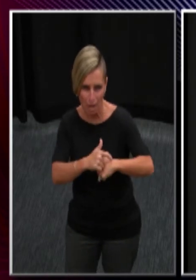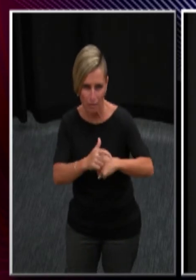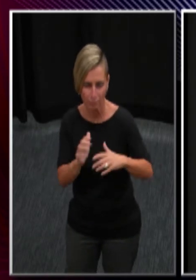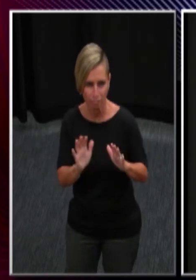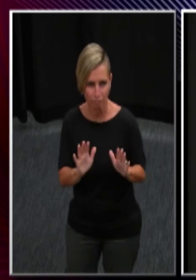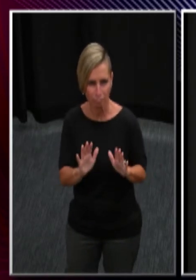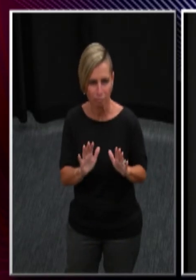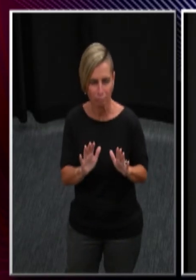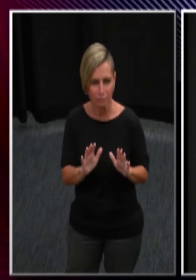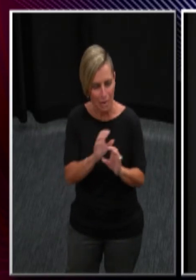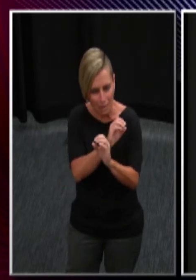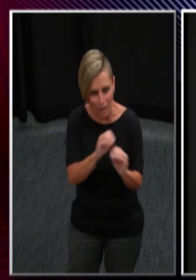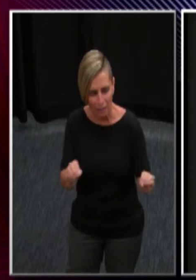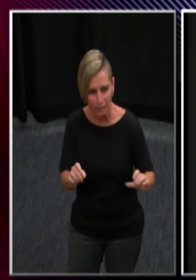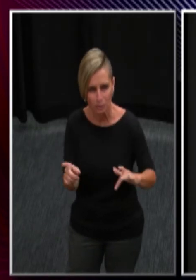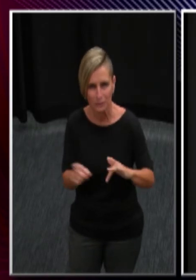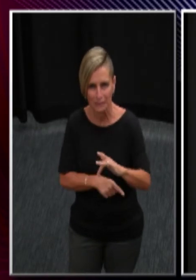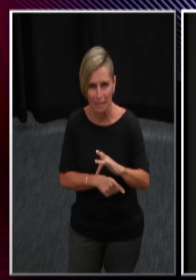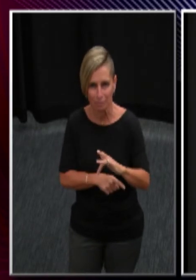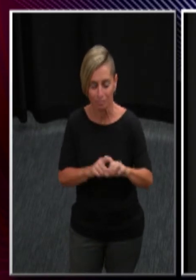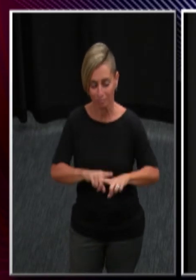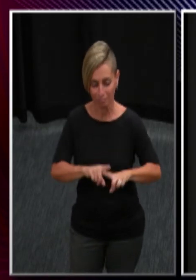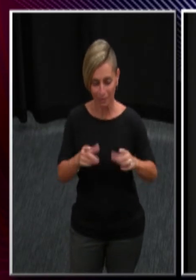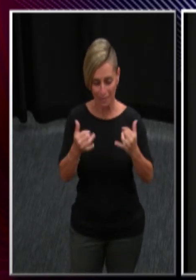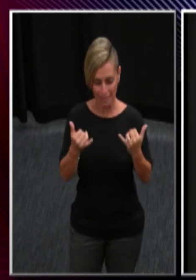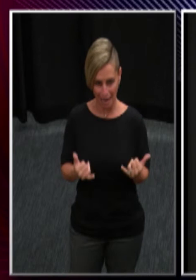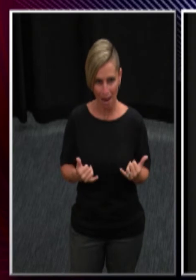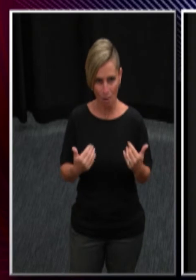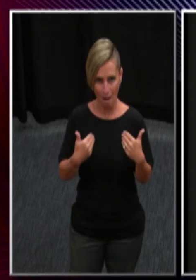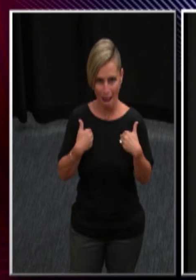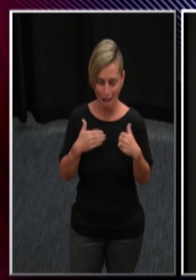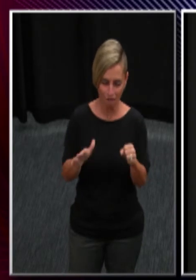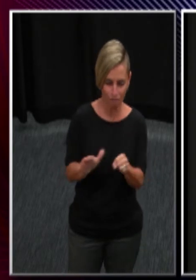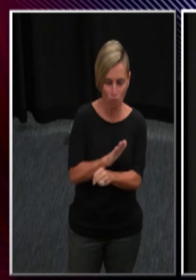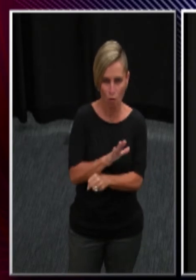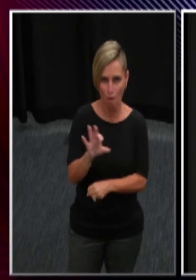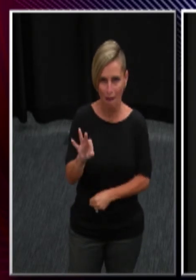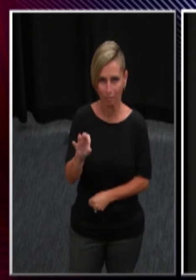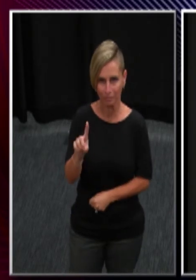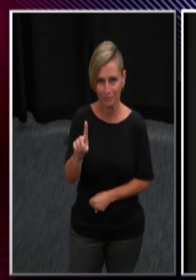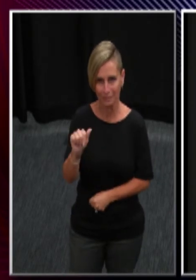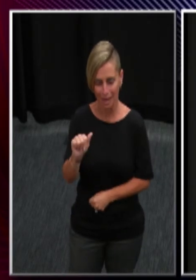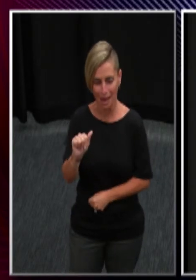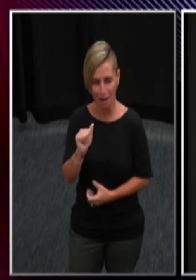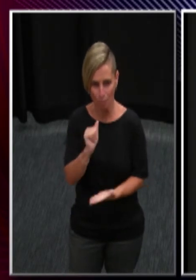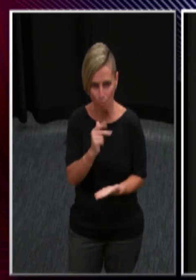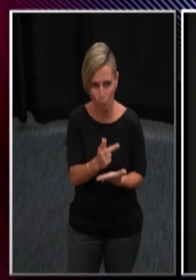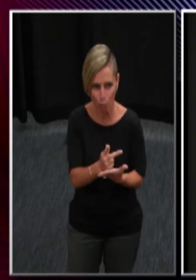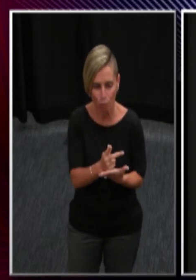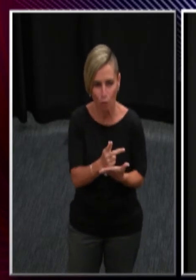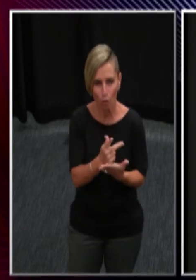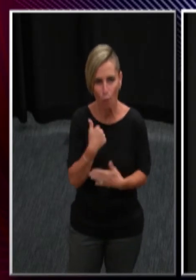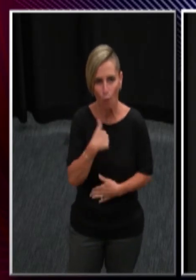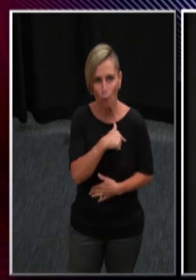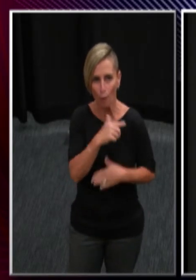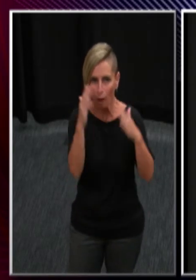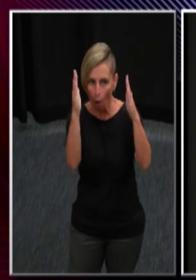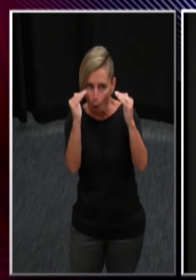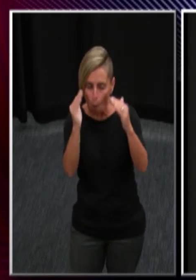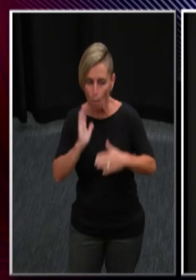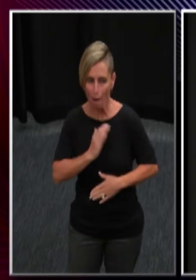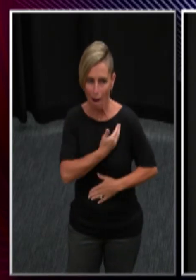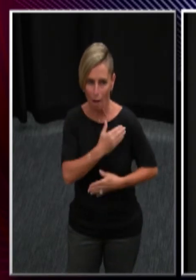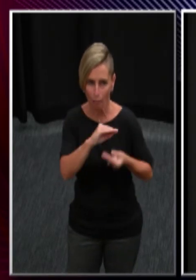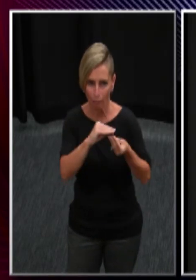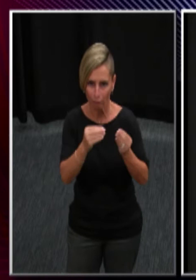nothing was skipped. But now that we do have the full approval from the FDA, we are hopeful that our numbers will